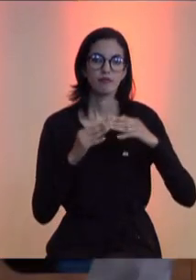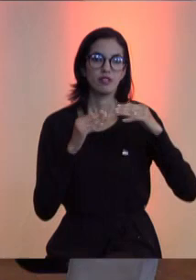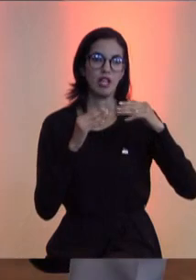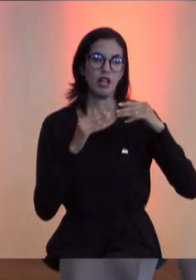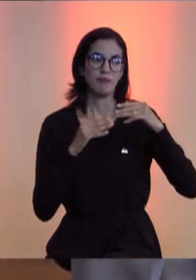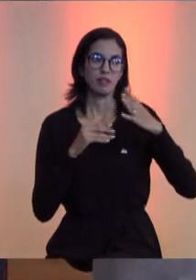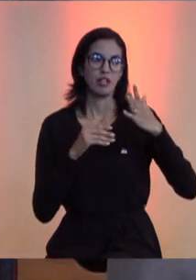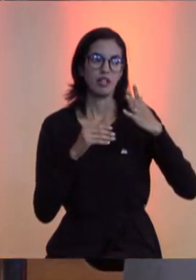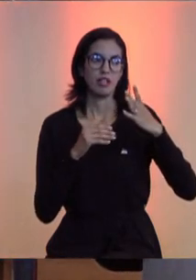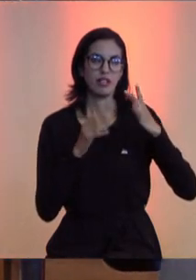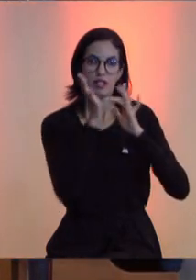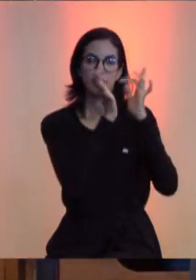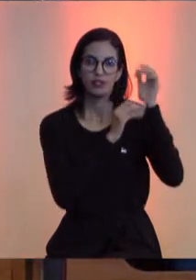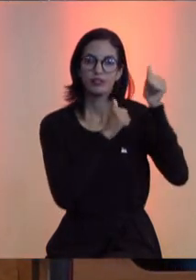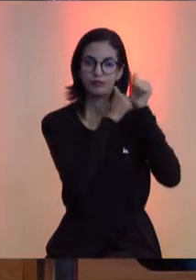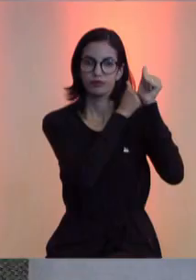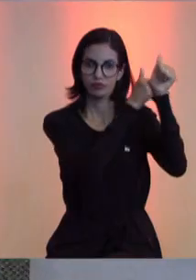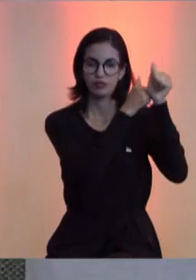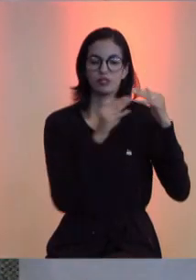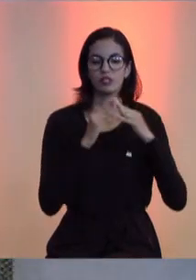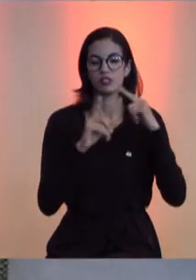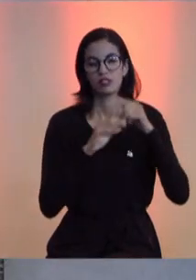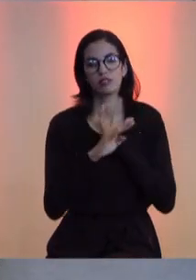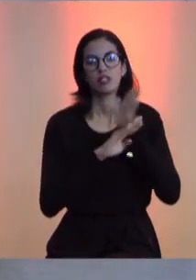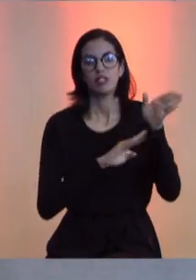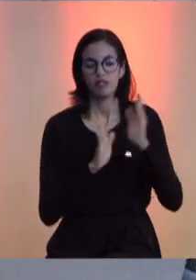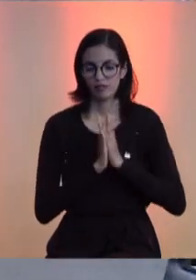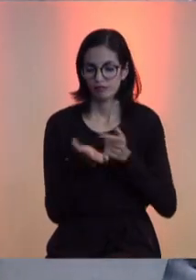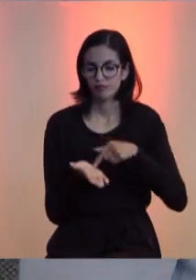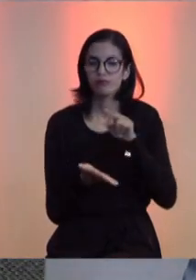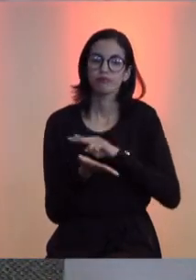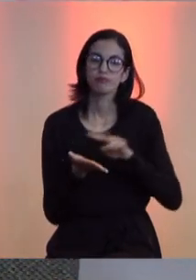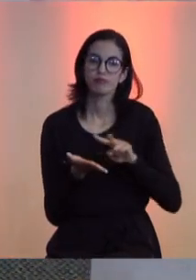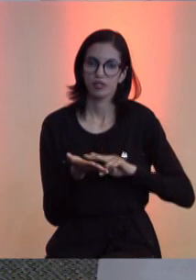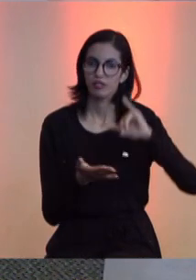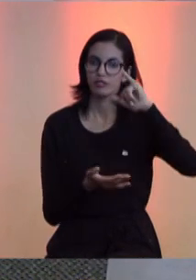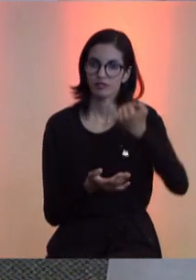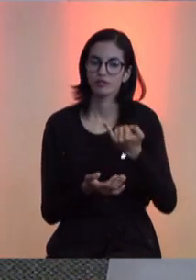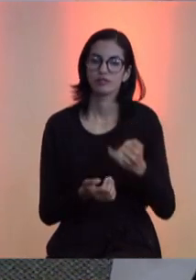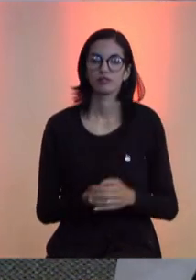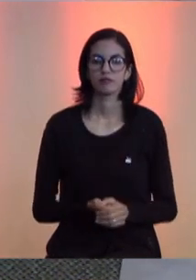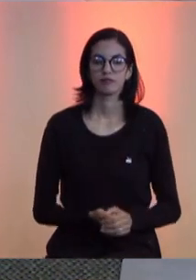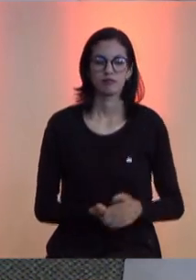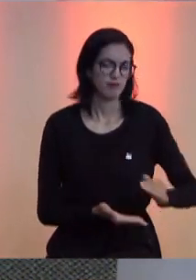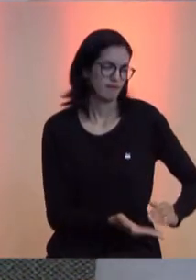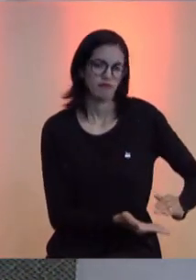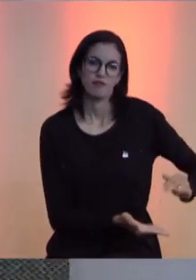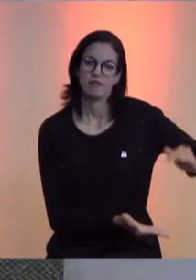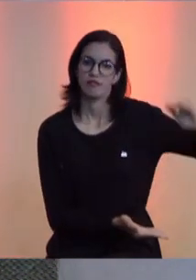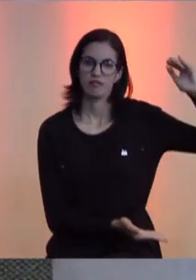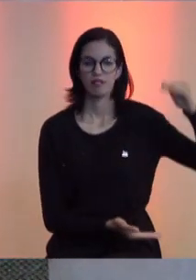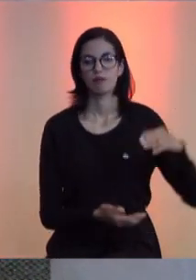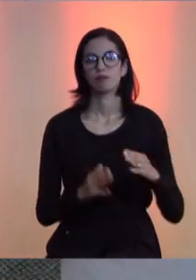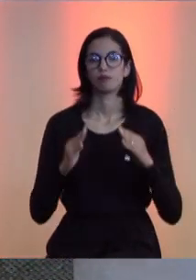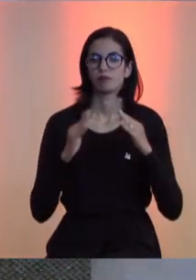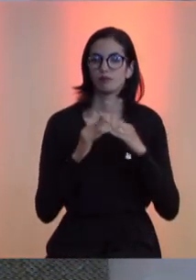iglesia, aprendieron la Biblia. They grew up in strong Christian homes. Se criaron en vigorosos hogares cristianos. And I